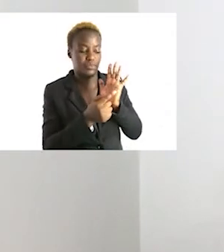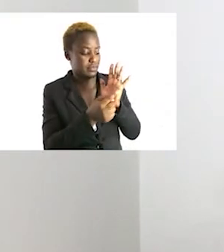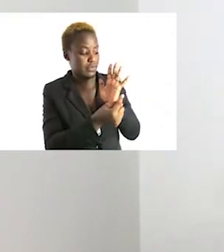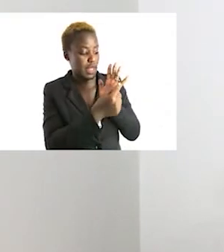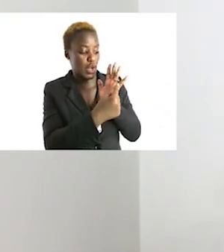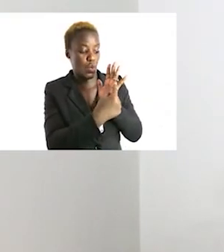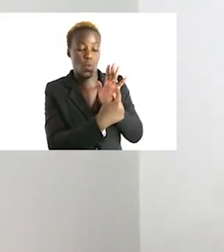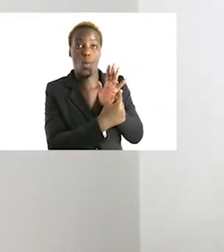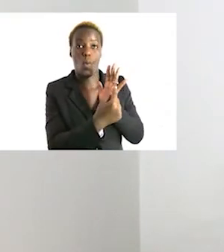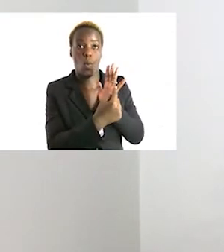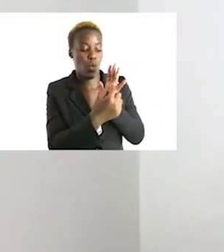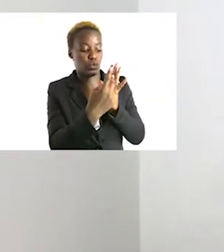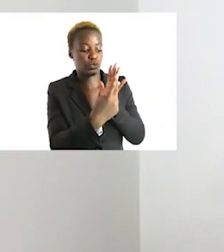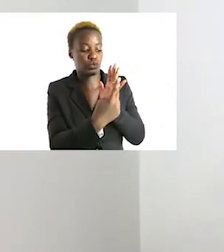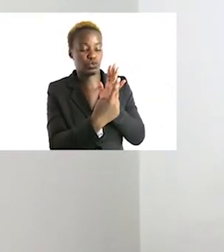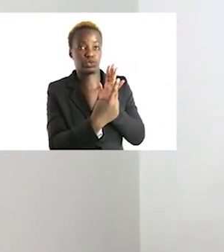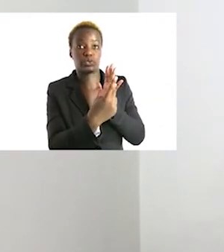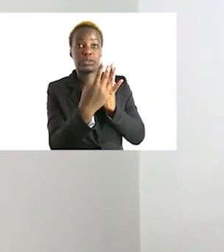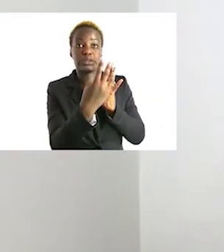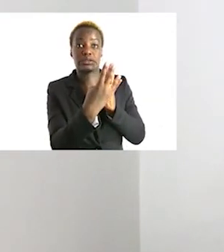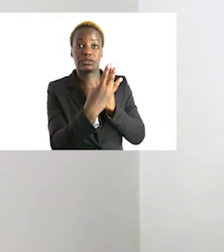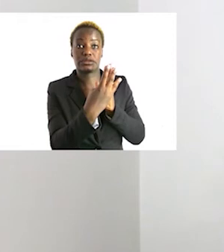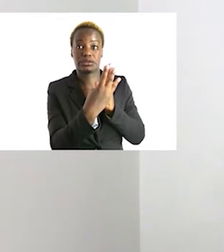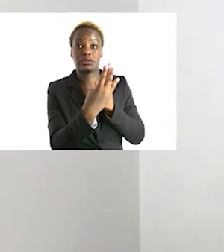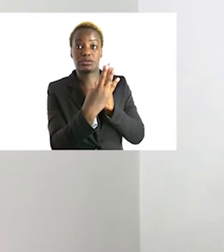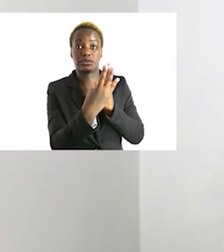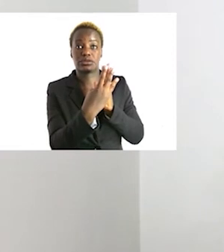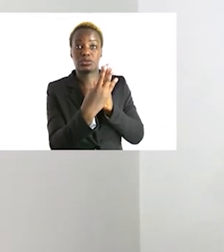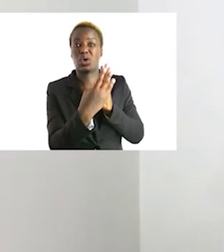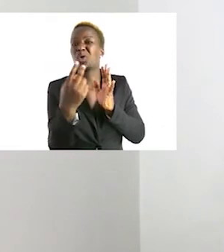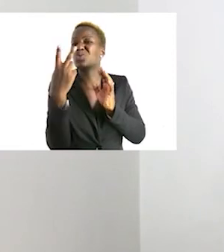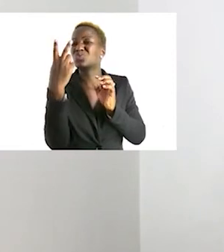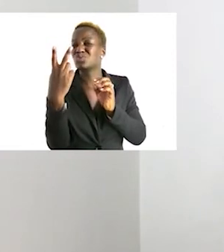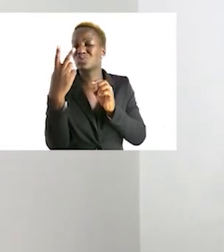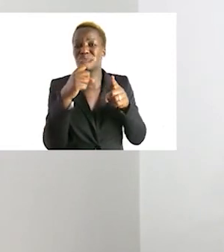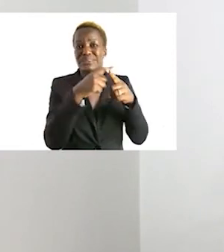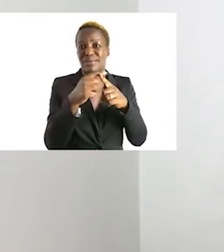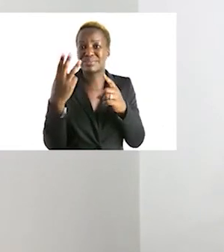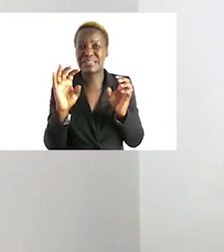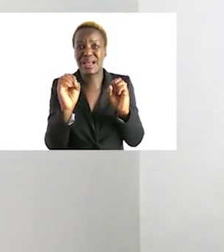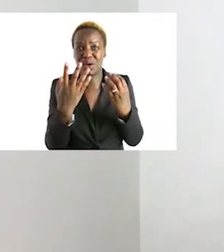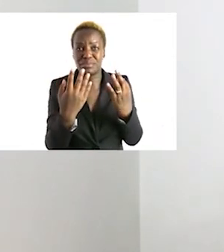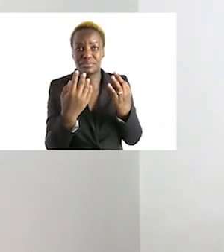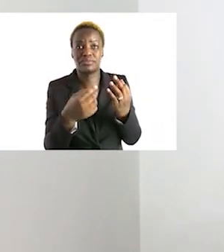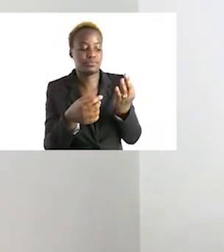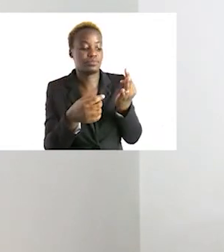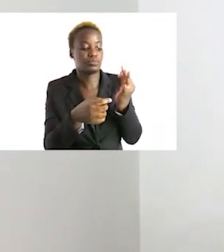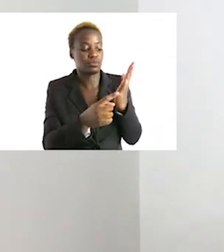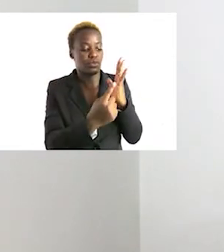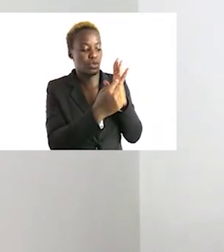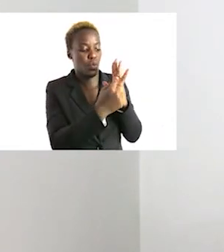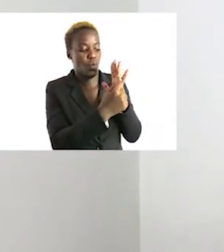1, 2, how many will be 2 times 3? So you count your segments. 1,